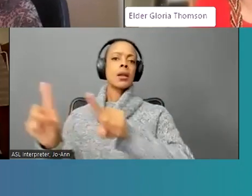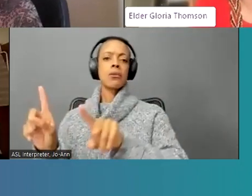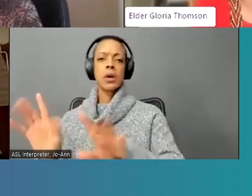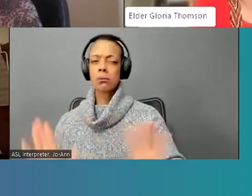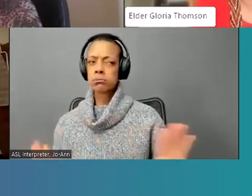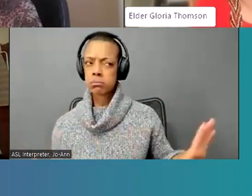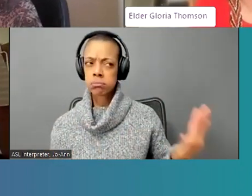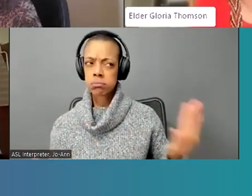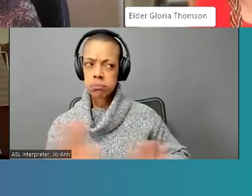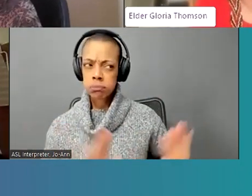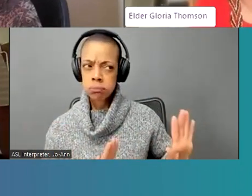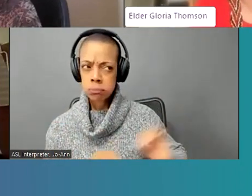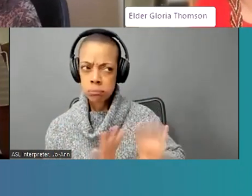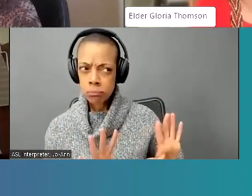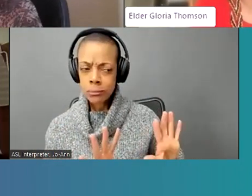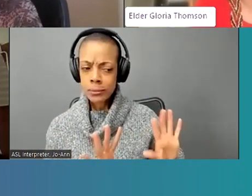I don't know,